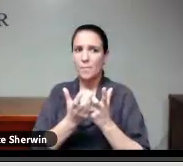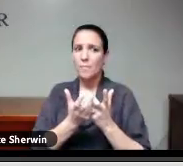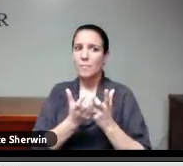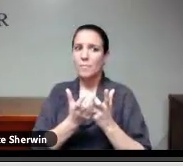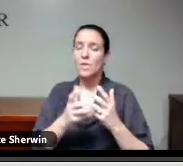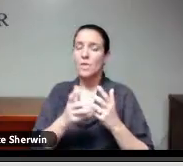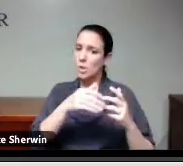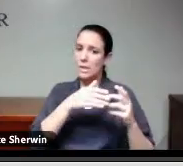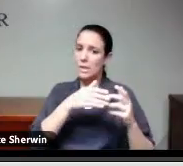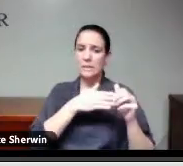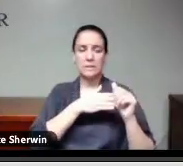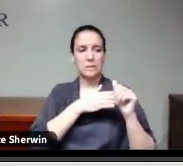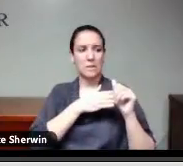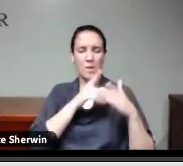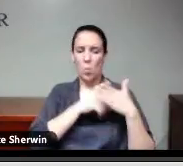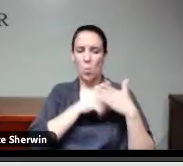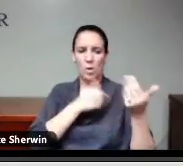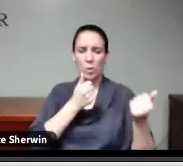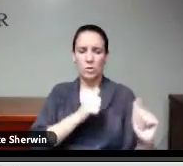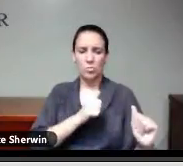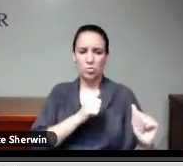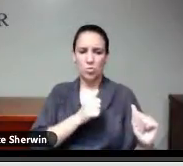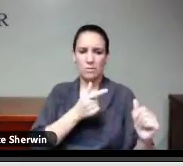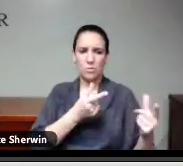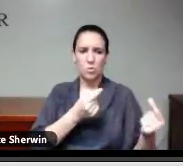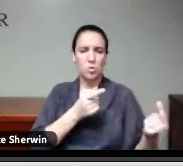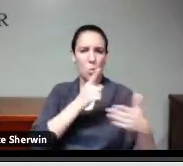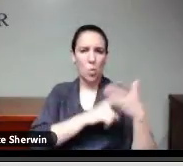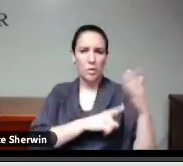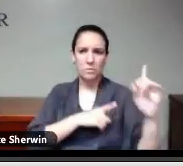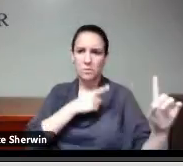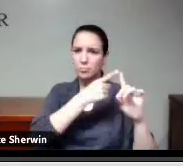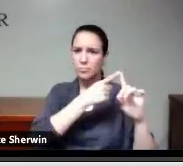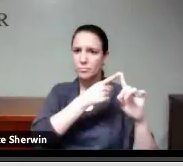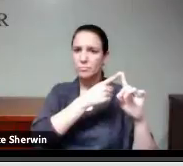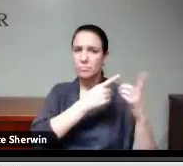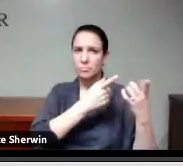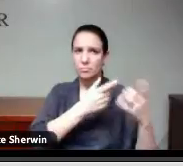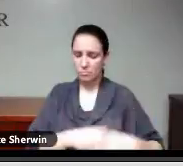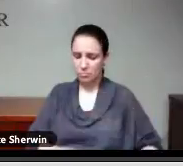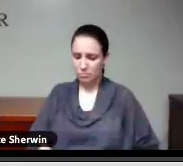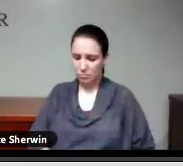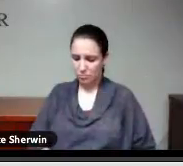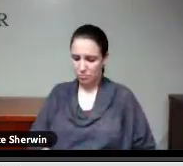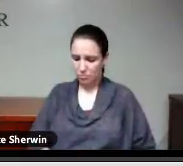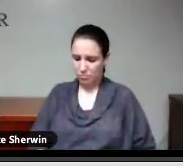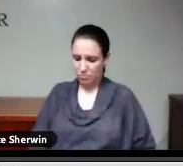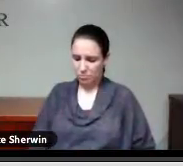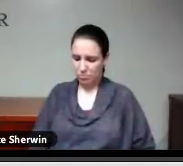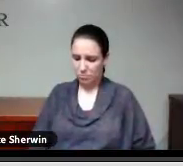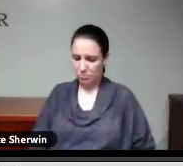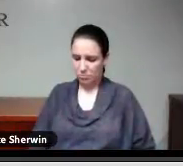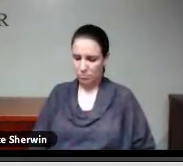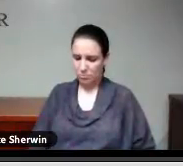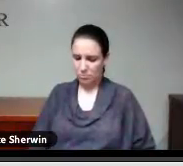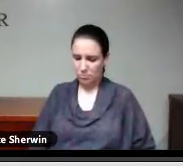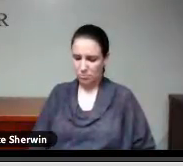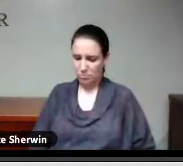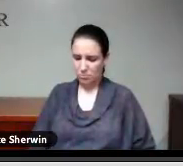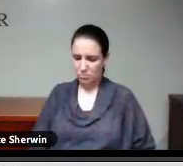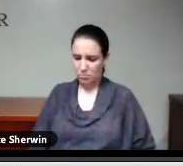strategy. What is it that we're trying to do? What is it that we're trying to become, and what are our aspirations in our